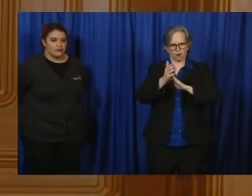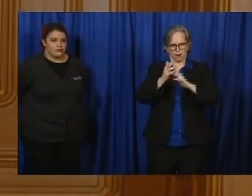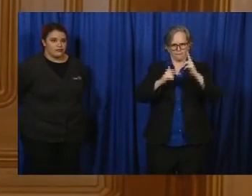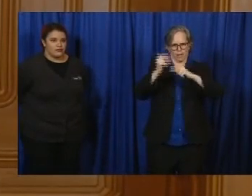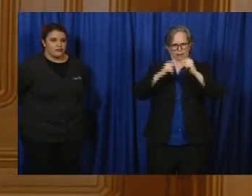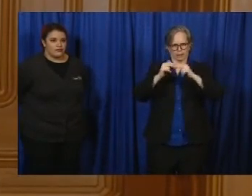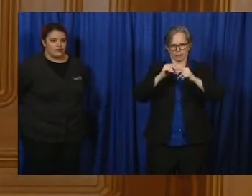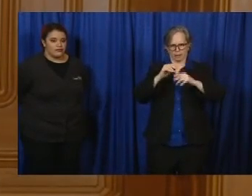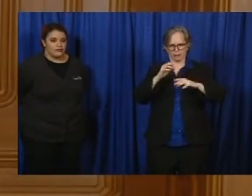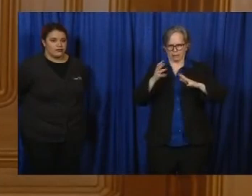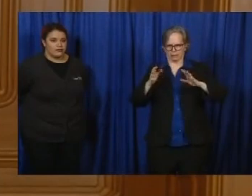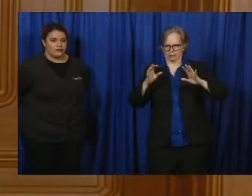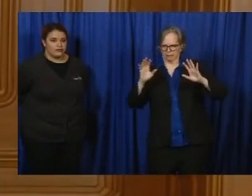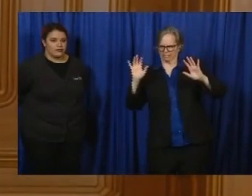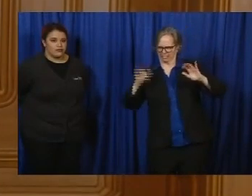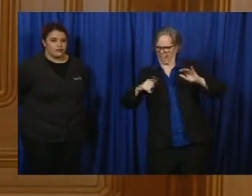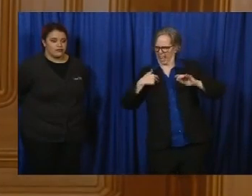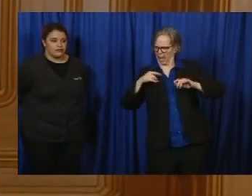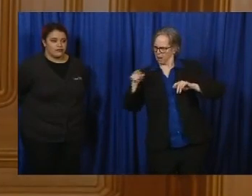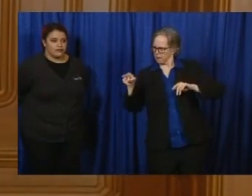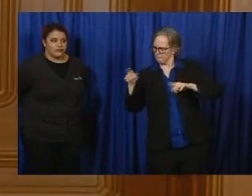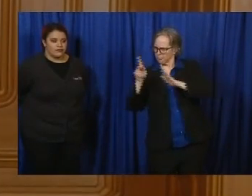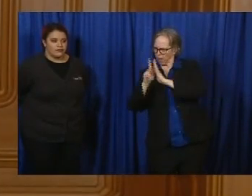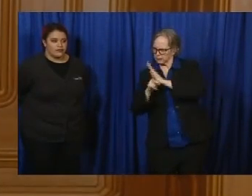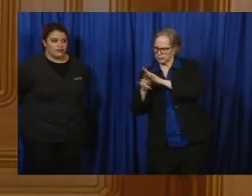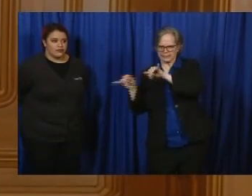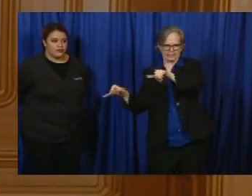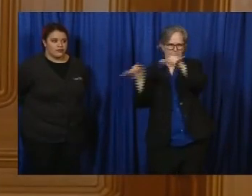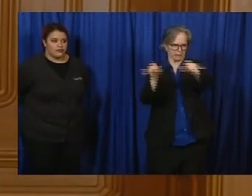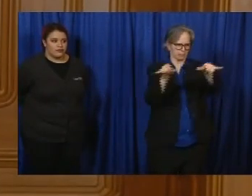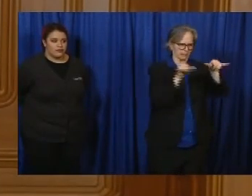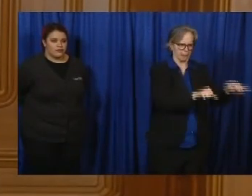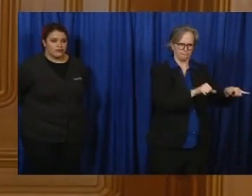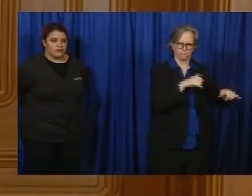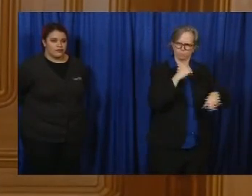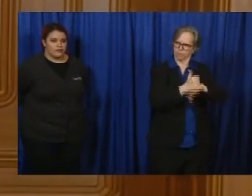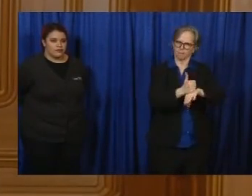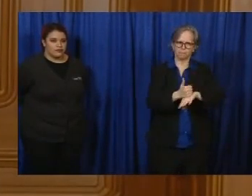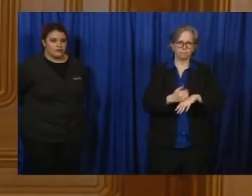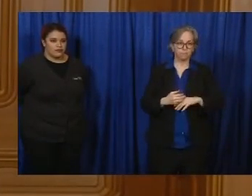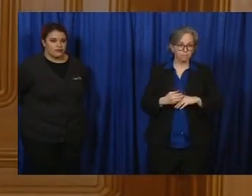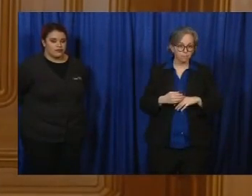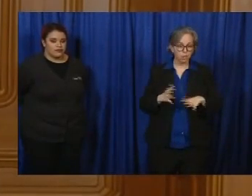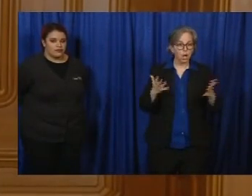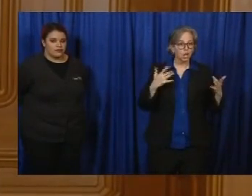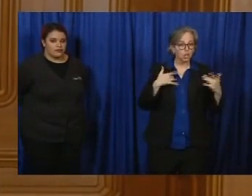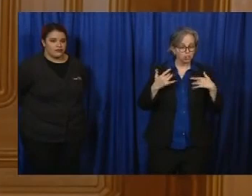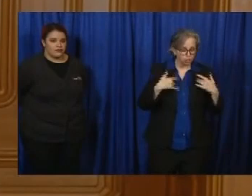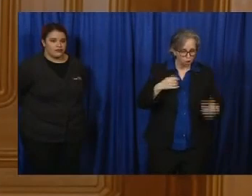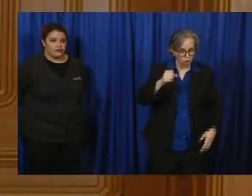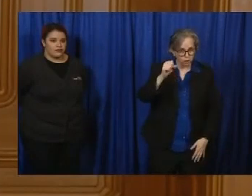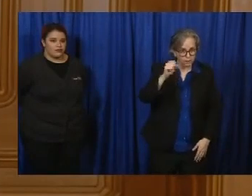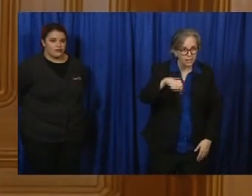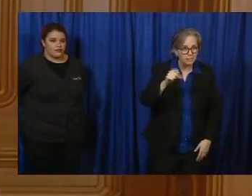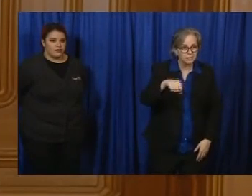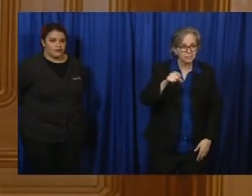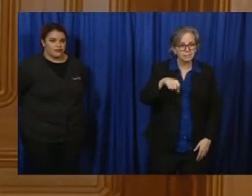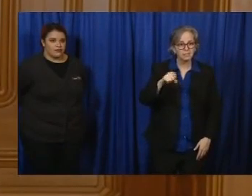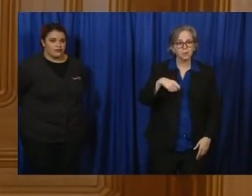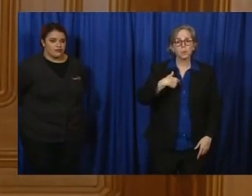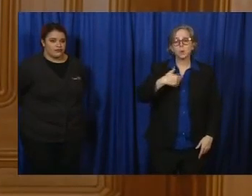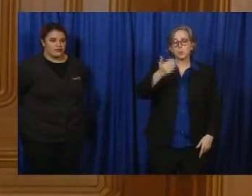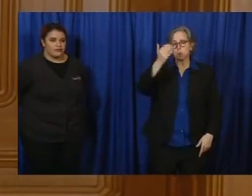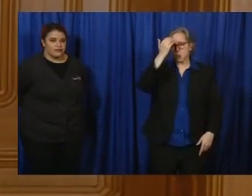a concern? Absolutely. It's absolutely a concern whenever you have a significant number of people who